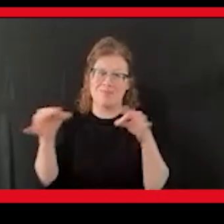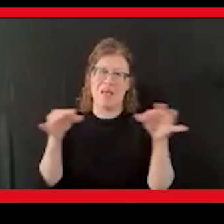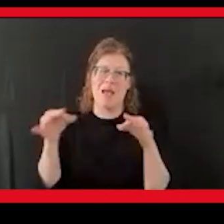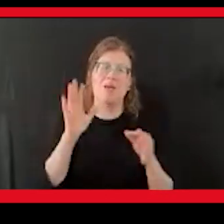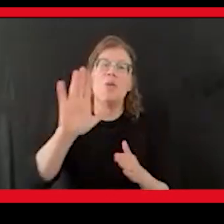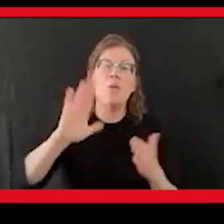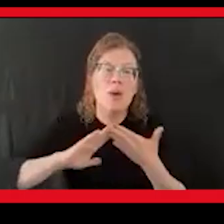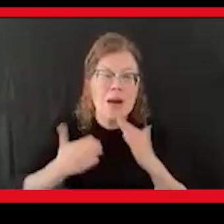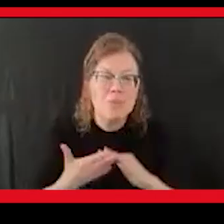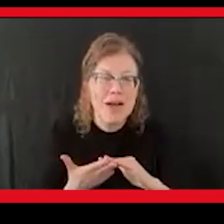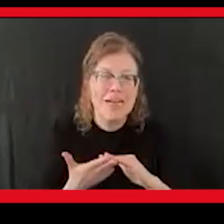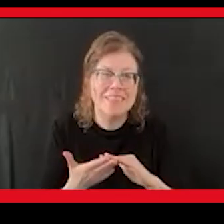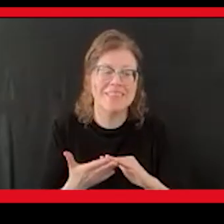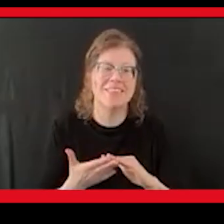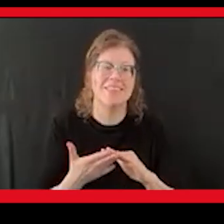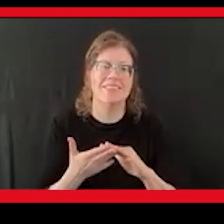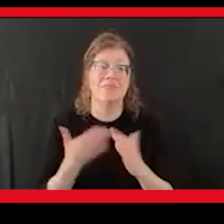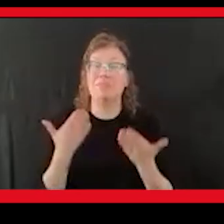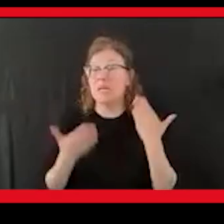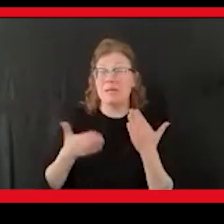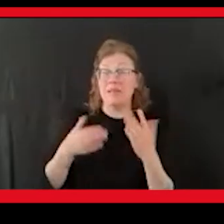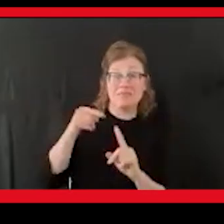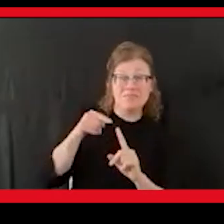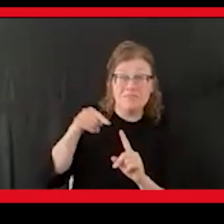to forge your relationships with.